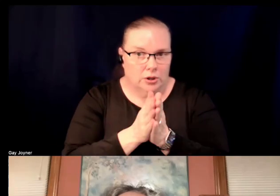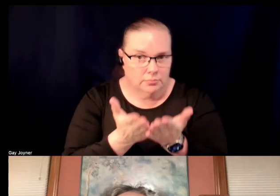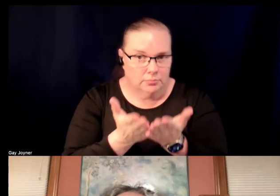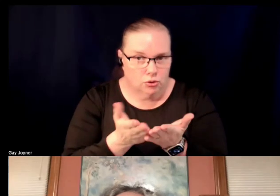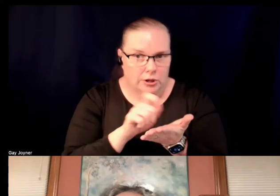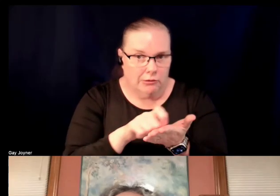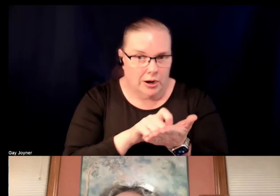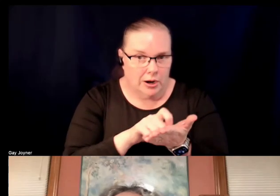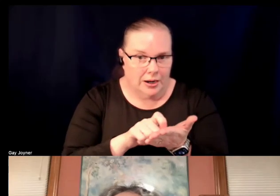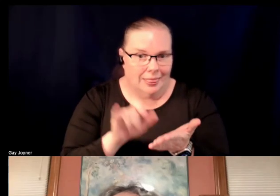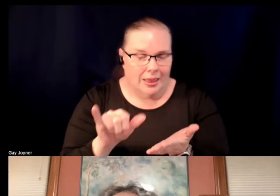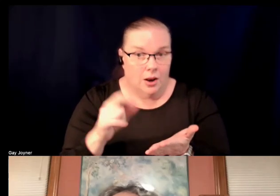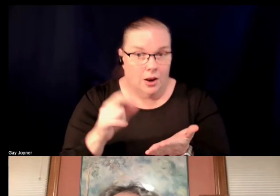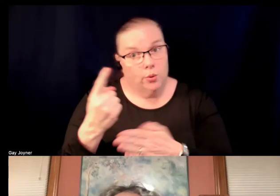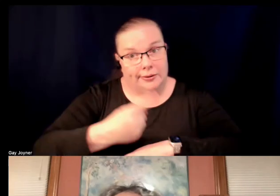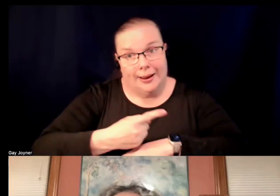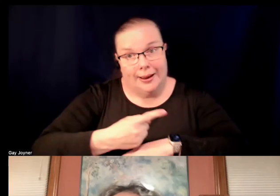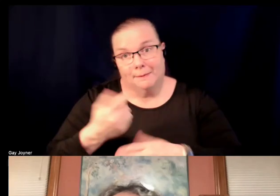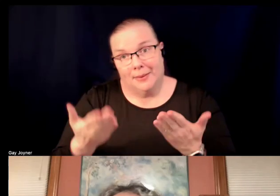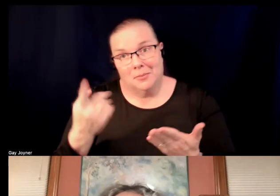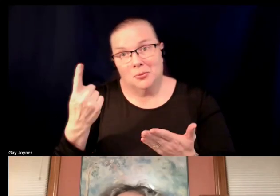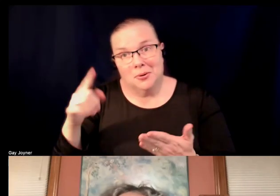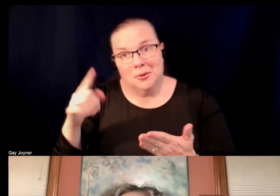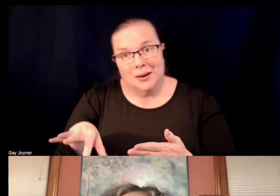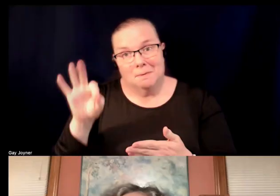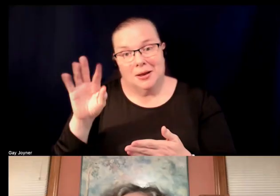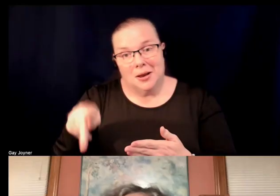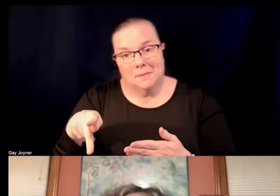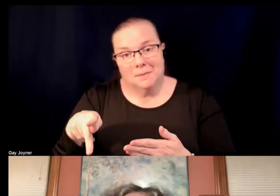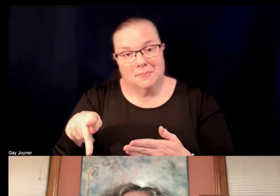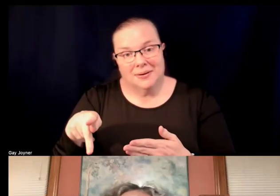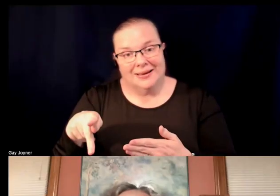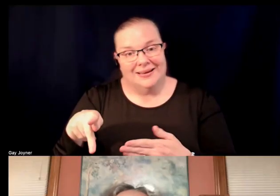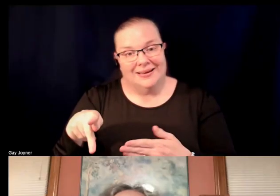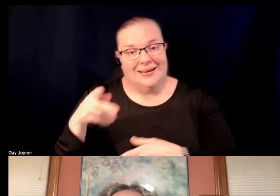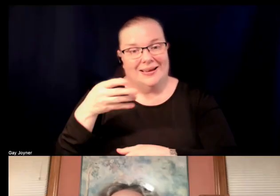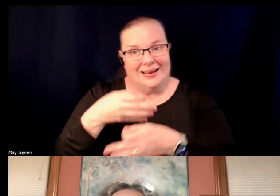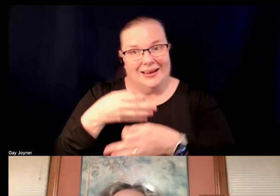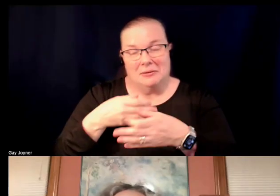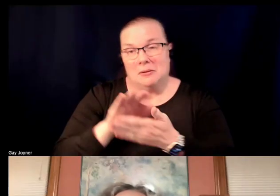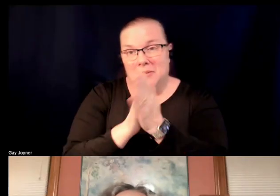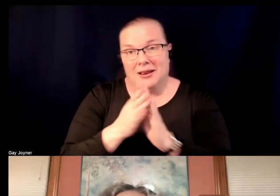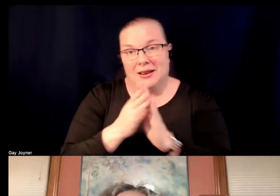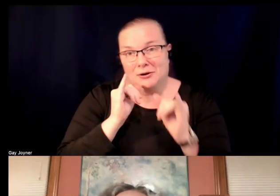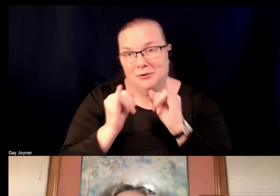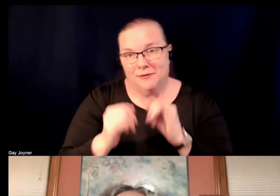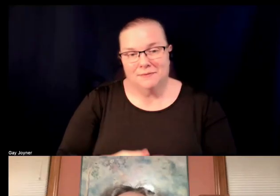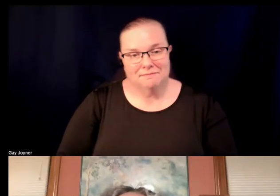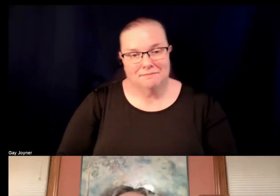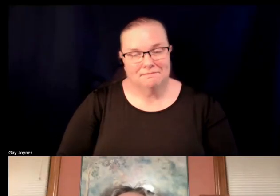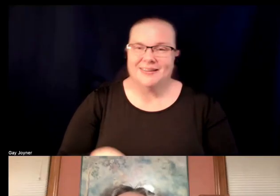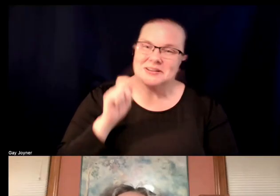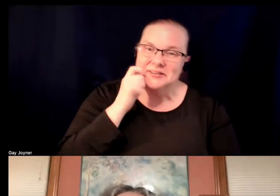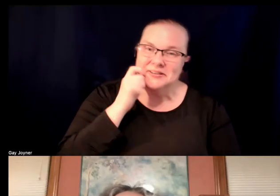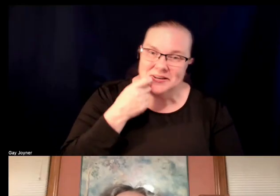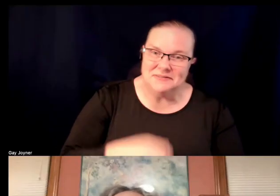one day somebody picks it up and they can make it into an Uh, movie. So, yeah. That's neat.